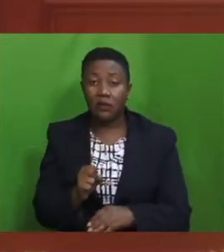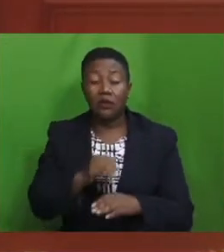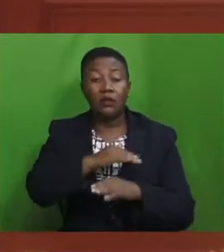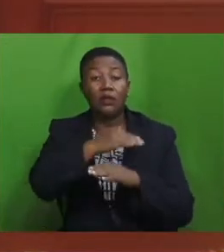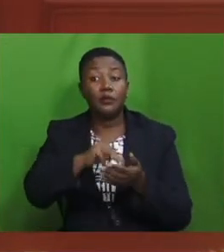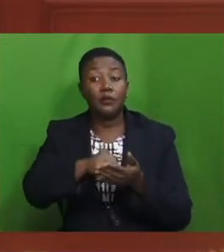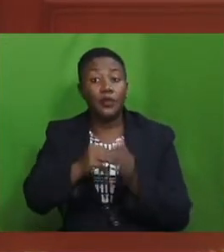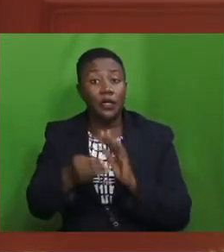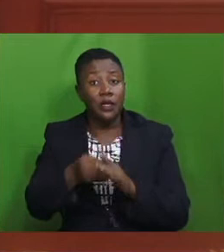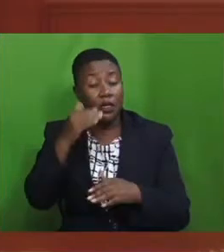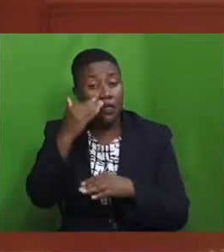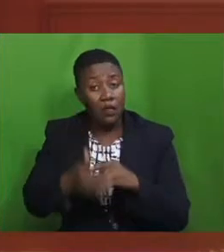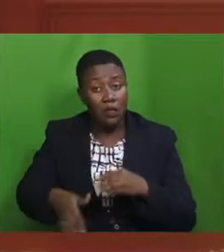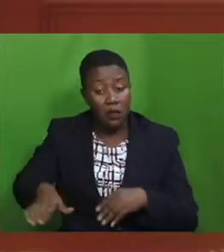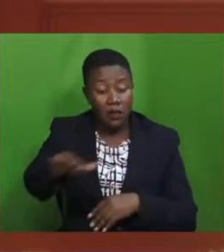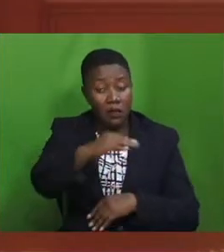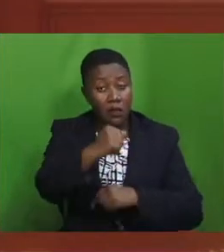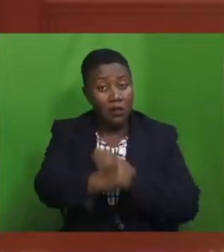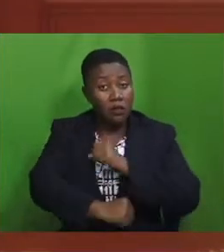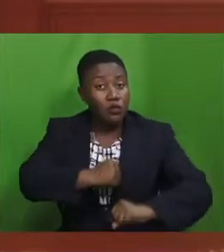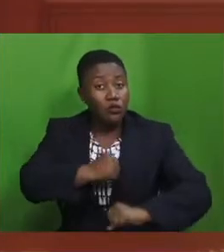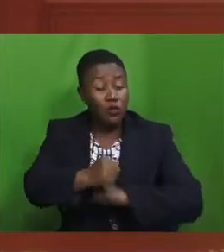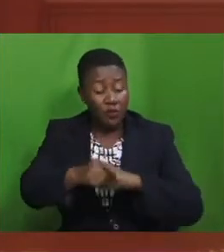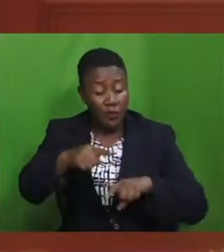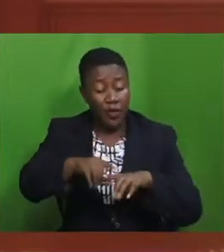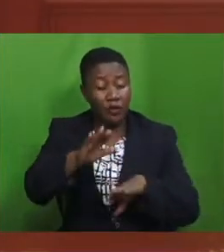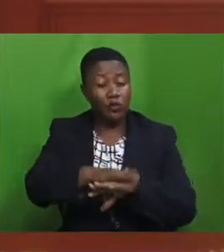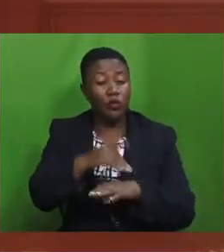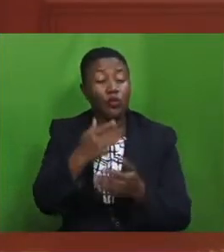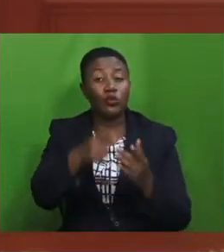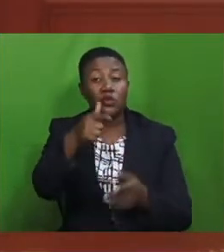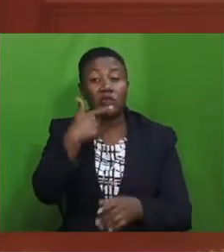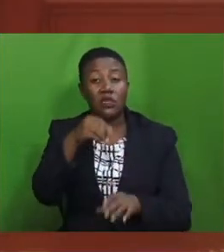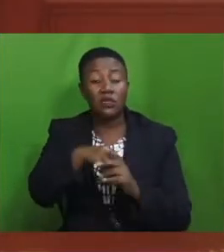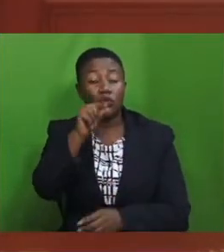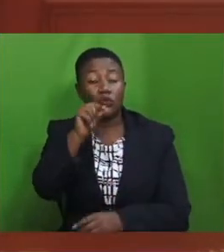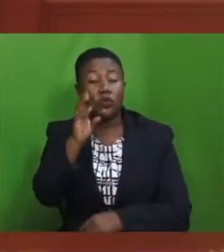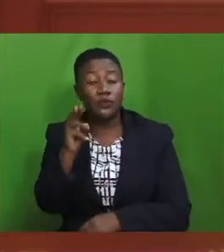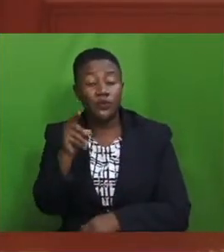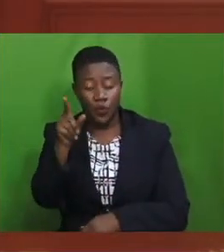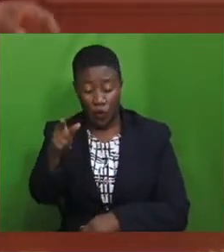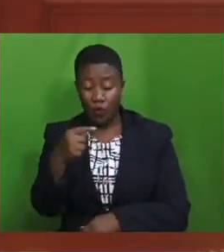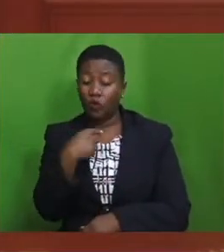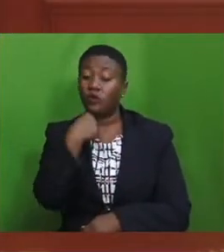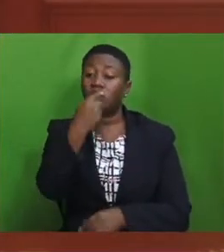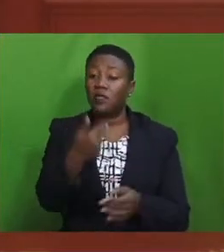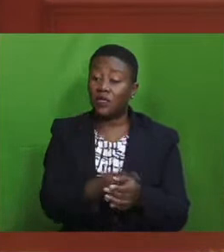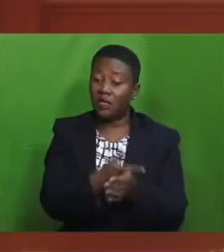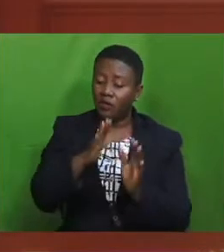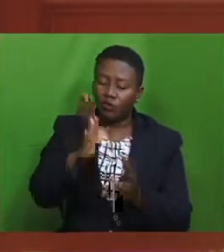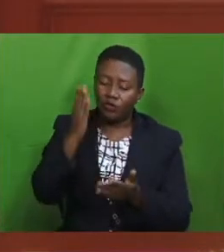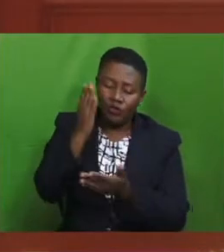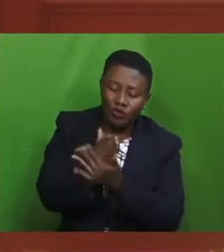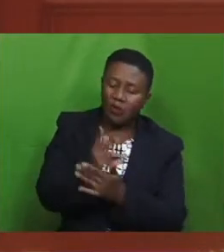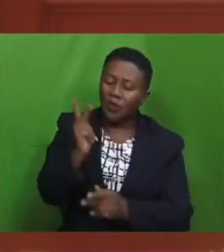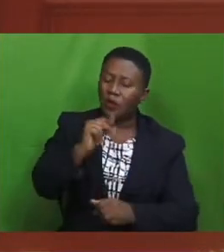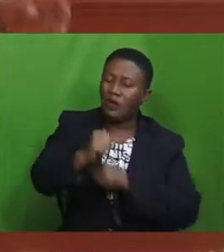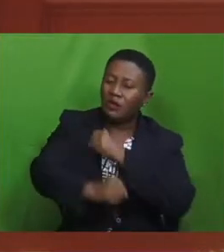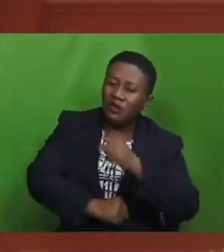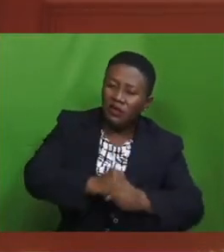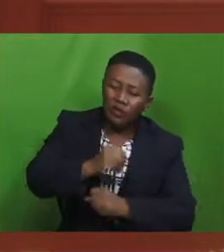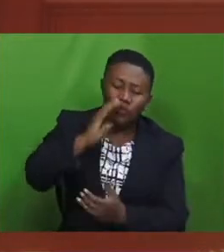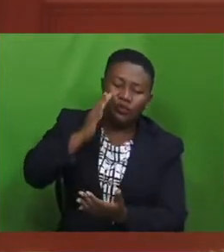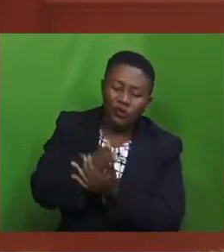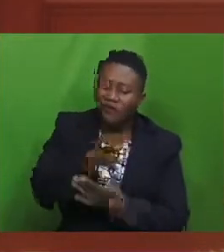suffering you promised in your manifesto of 2016? You said you will stop the suffering of workers. You will stop the suffering of